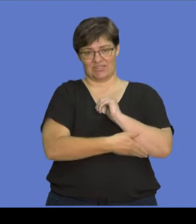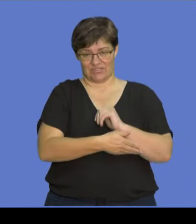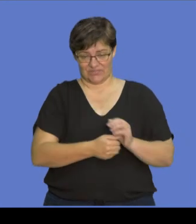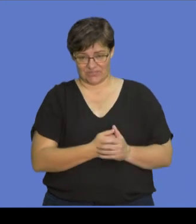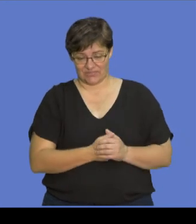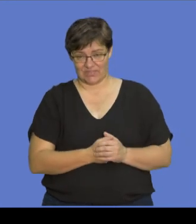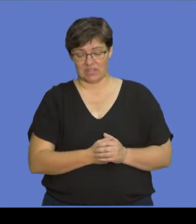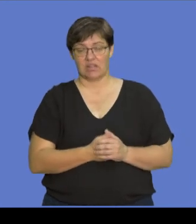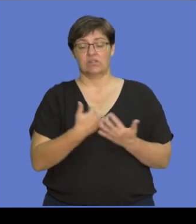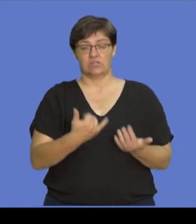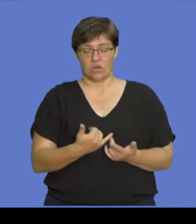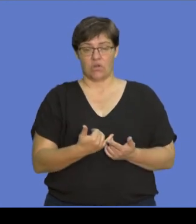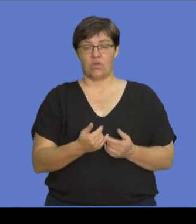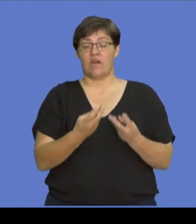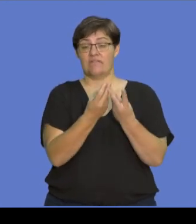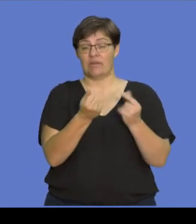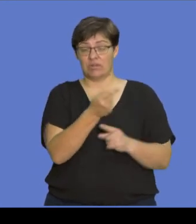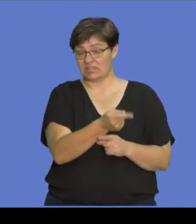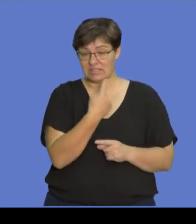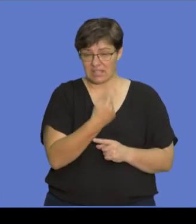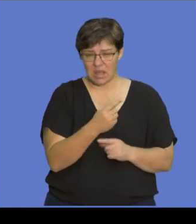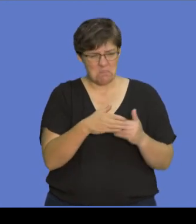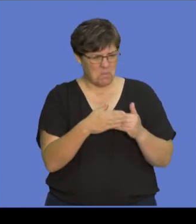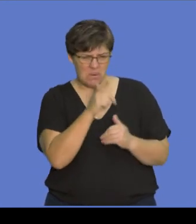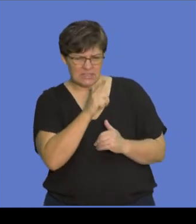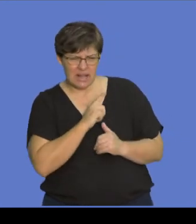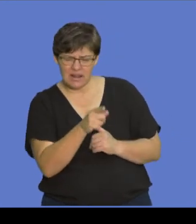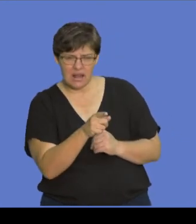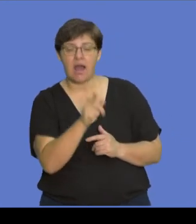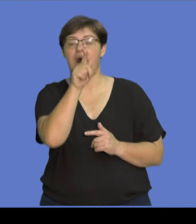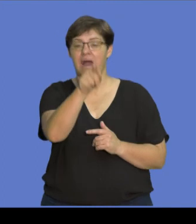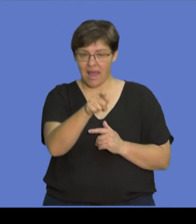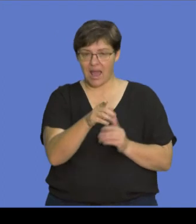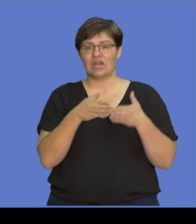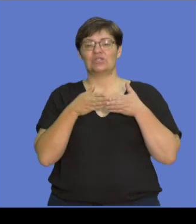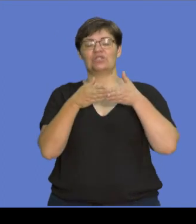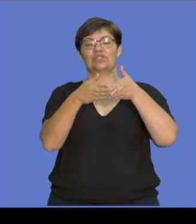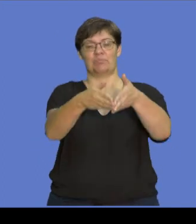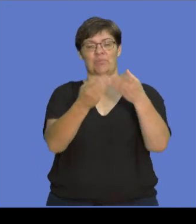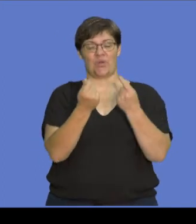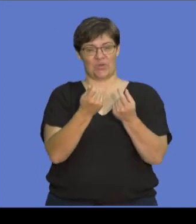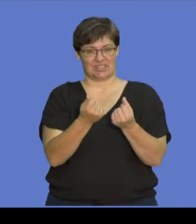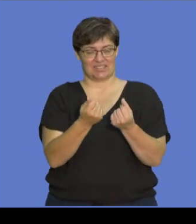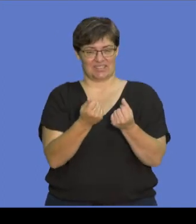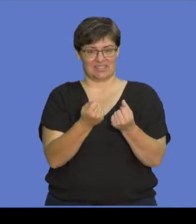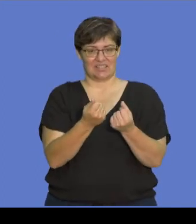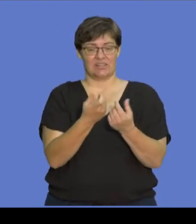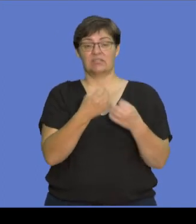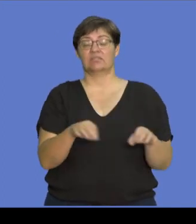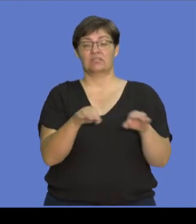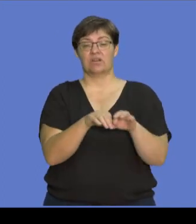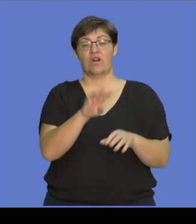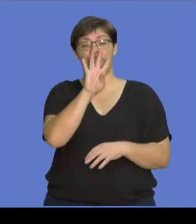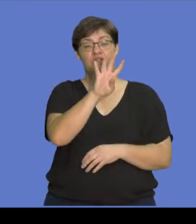Okay, then what are we told about our fabrics? Let's see, there's something else we are told. We are told that we paid shipping costs to the value